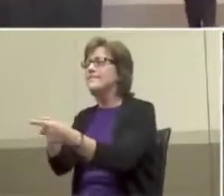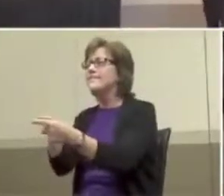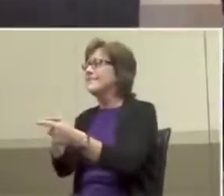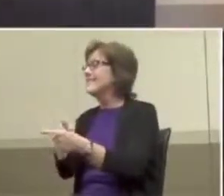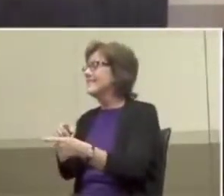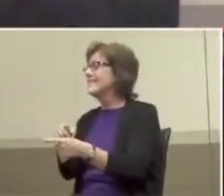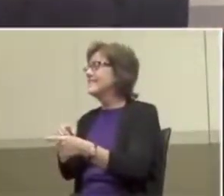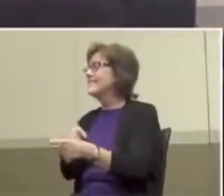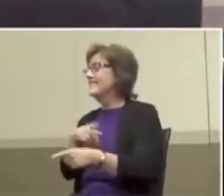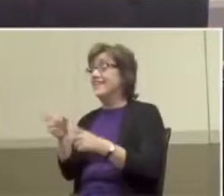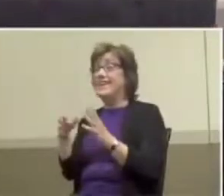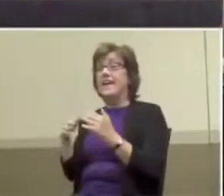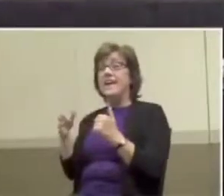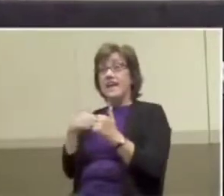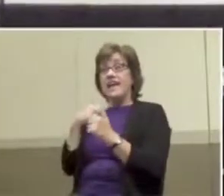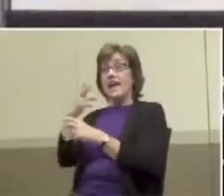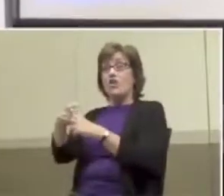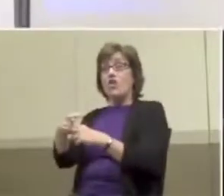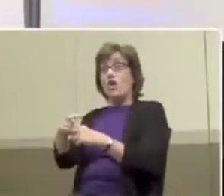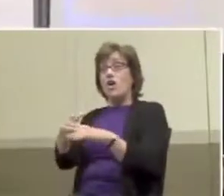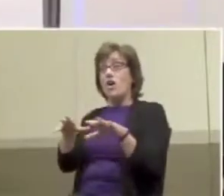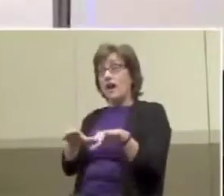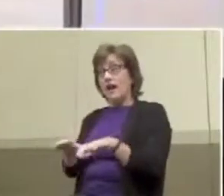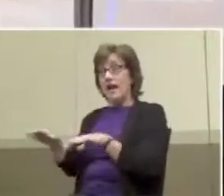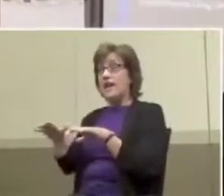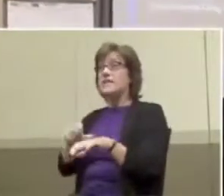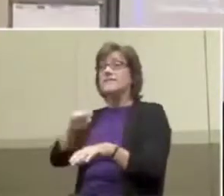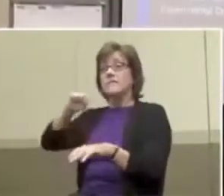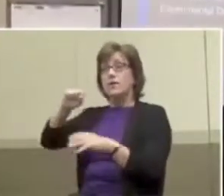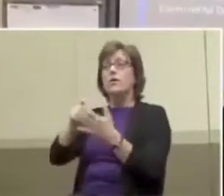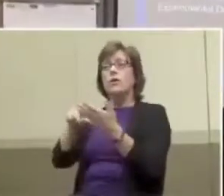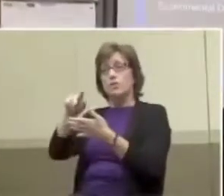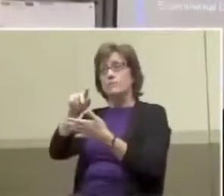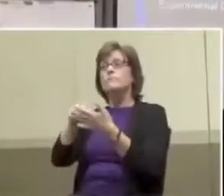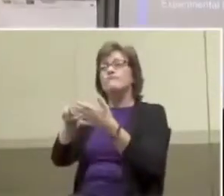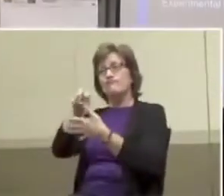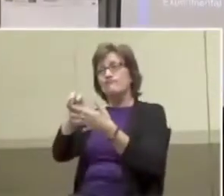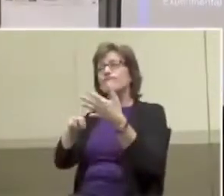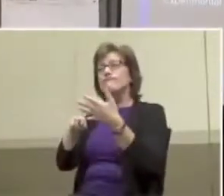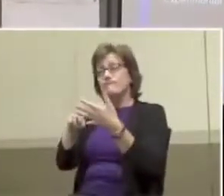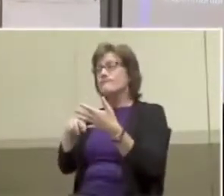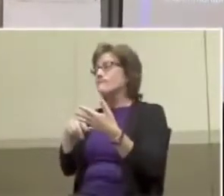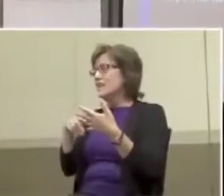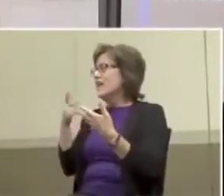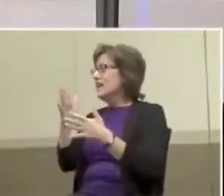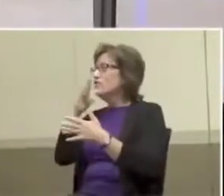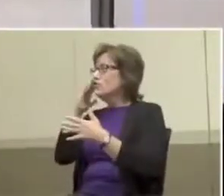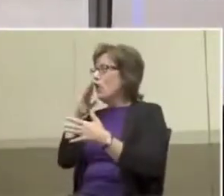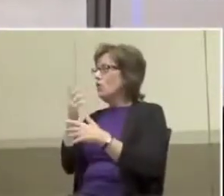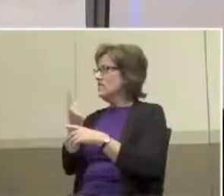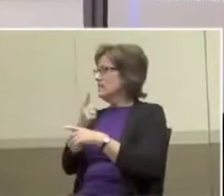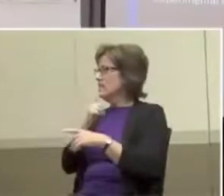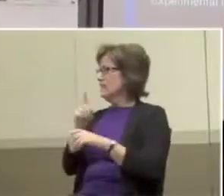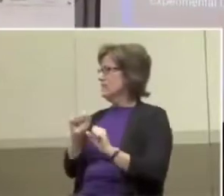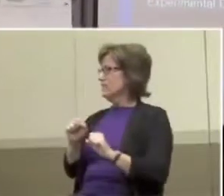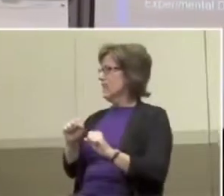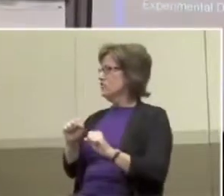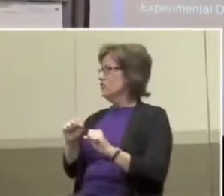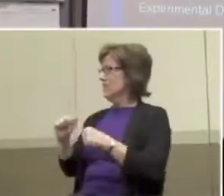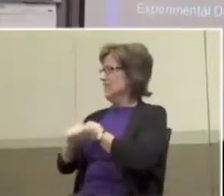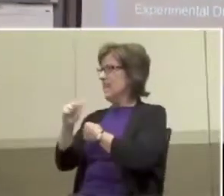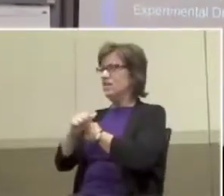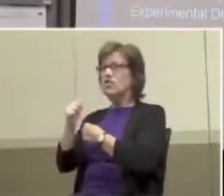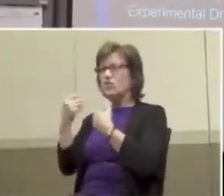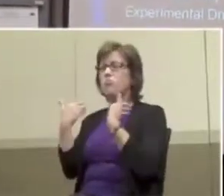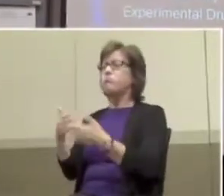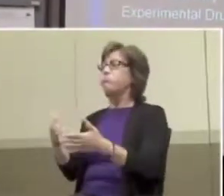Okay, I call this an active resistance because, again, once you know something is potentially dangerous for you and you do it anyways and